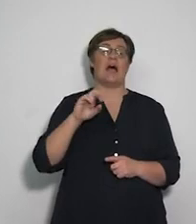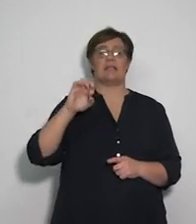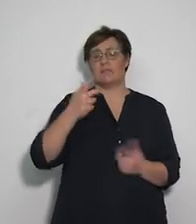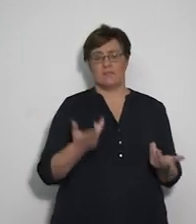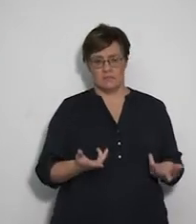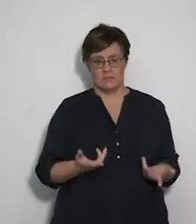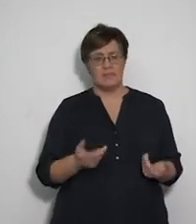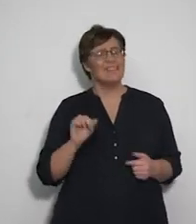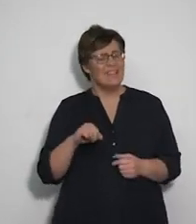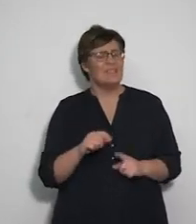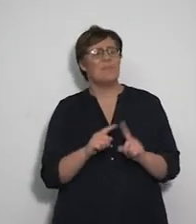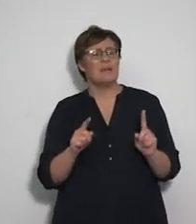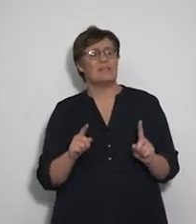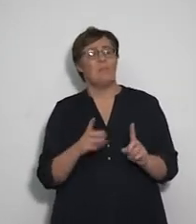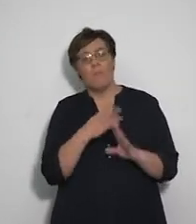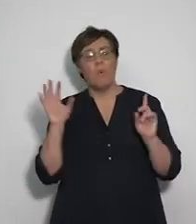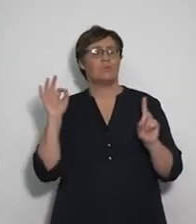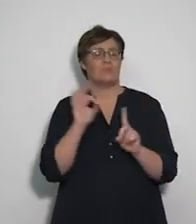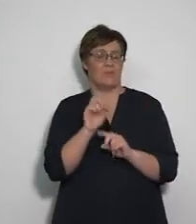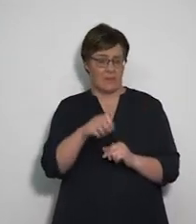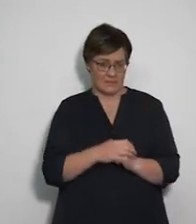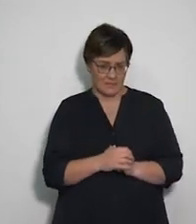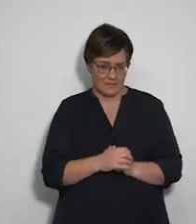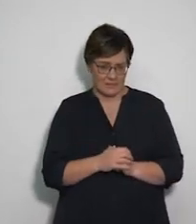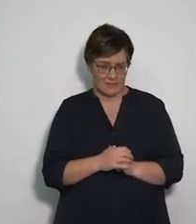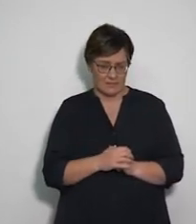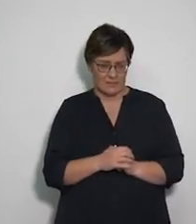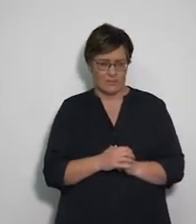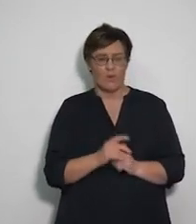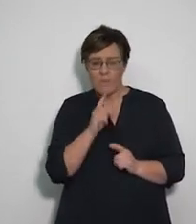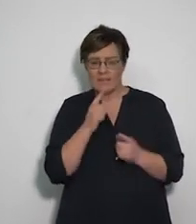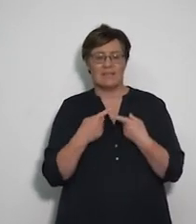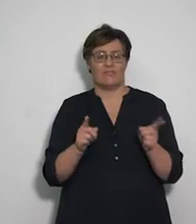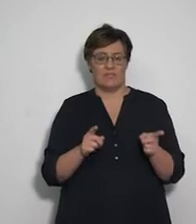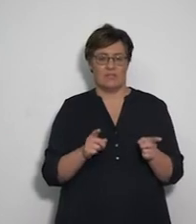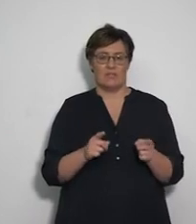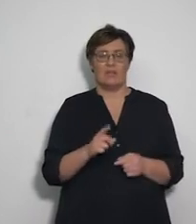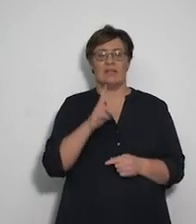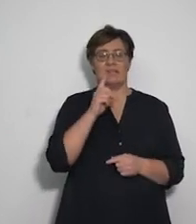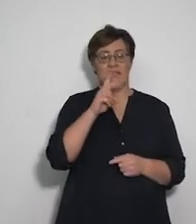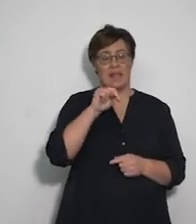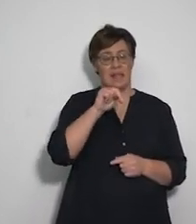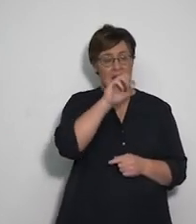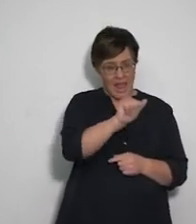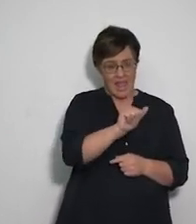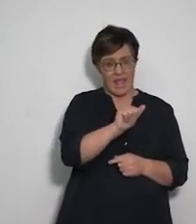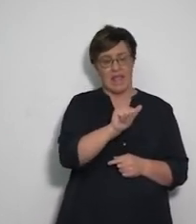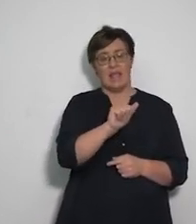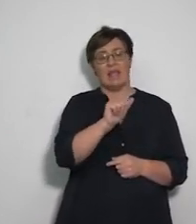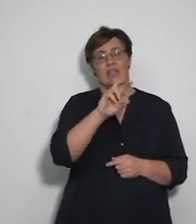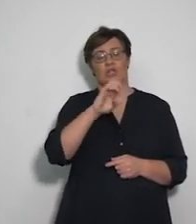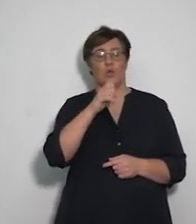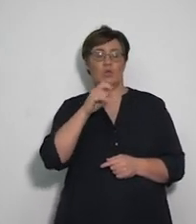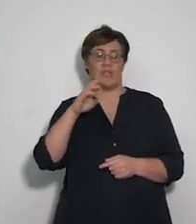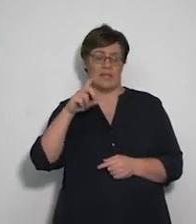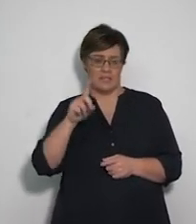nucleotide. And I think it's important that at this point that you're quite specific in being able to differentiate that it is a DNA nucleotide and not just